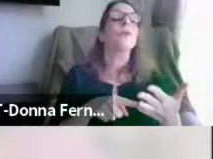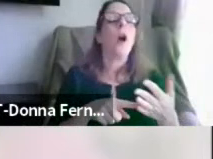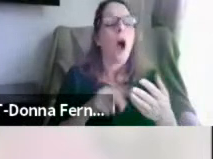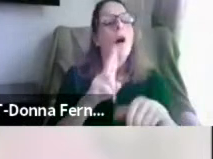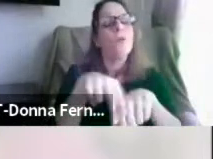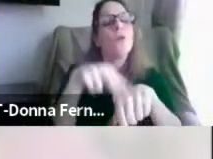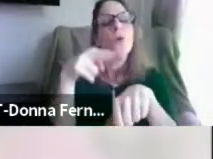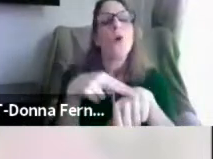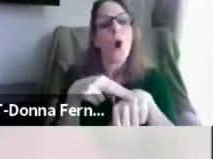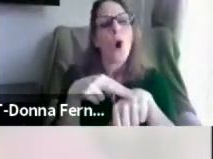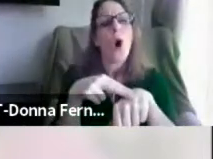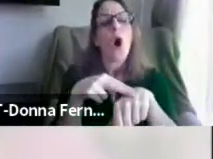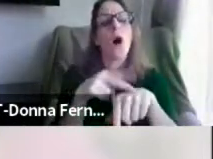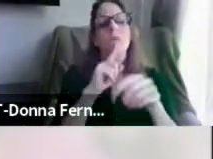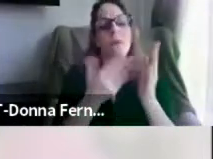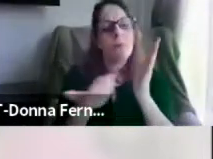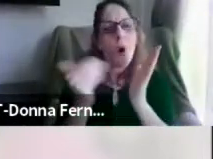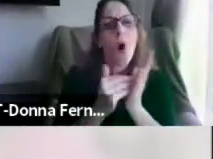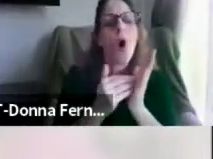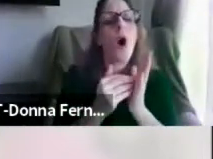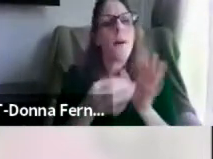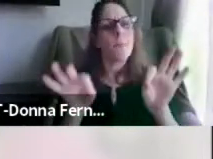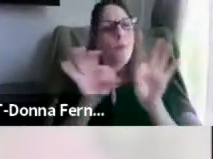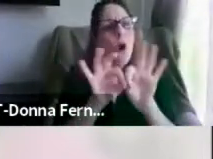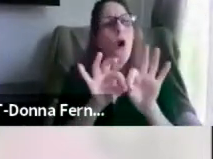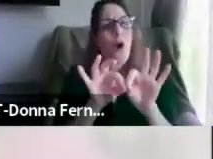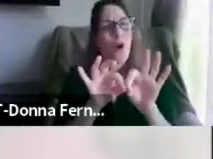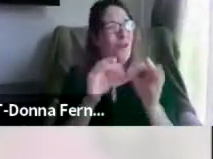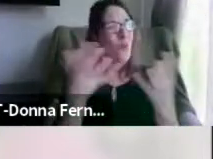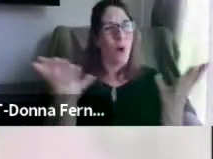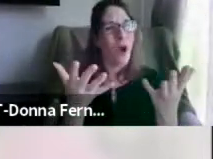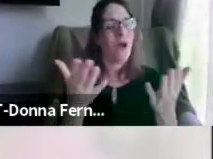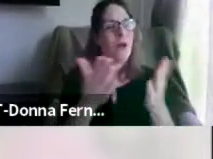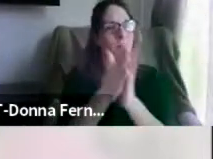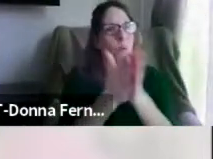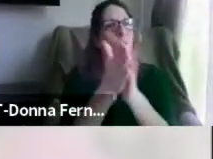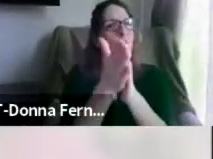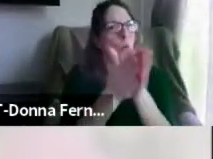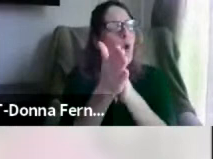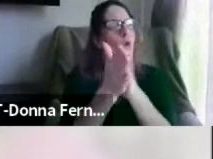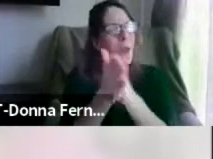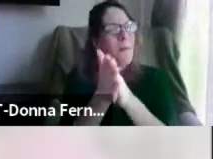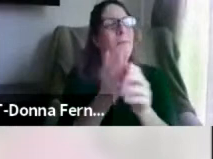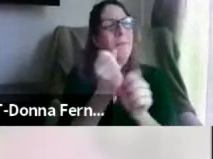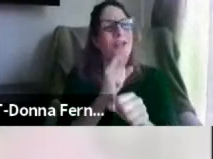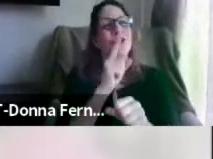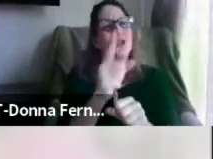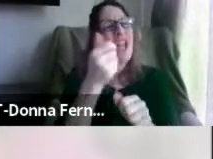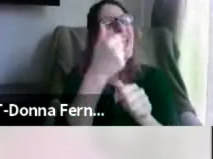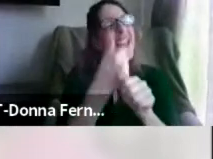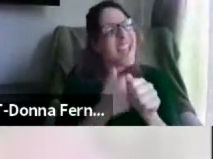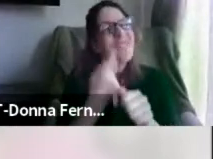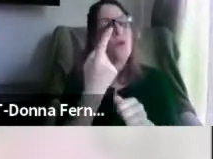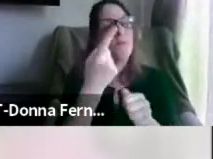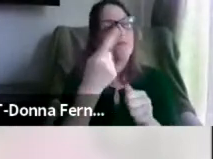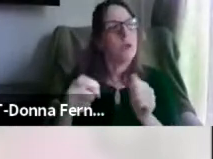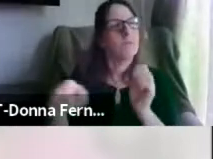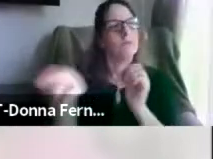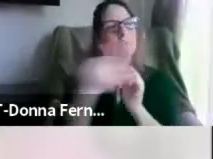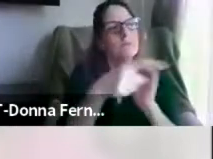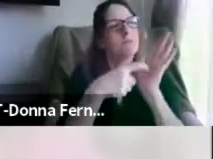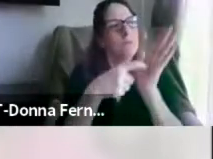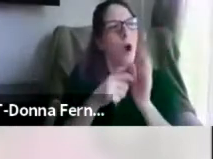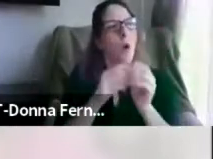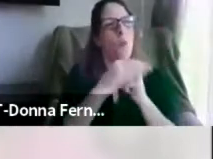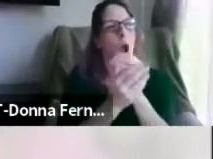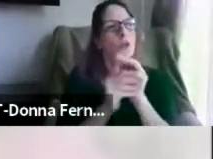course, reiterate the importance of proper hand hygiene. If nothing else, just make sure that everybody is washing their hands properly